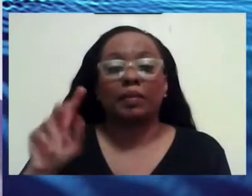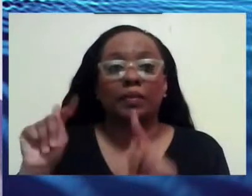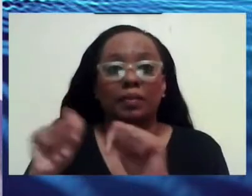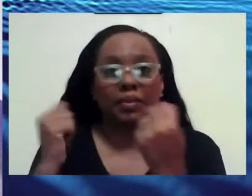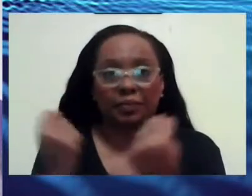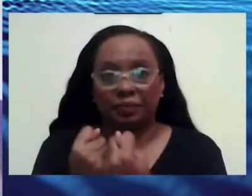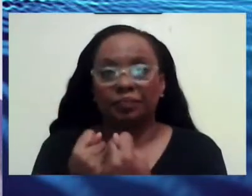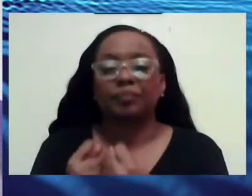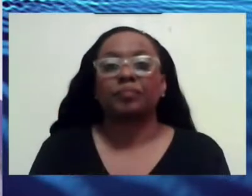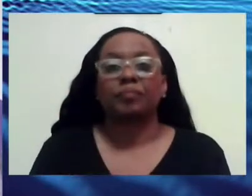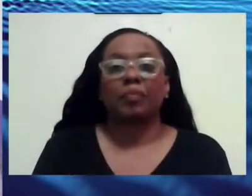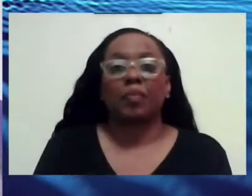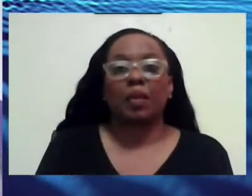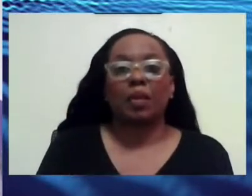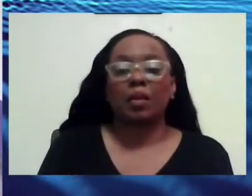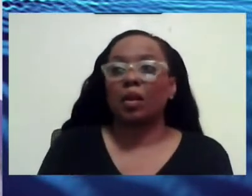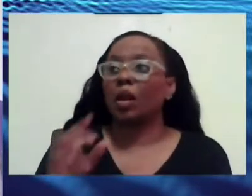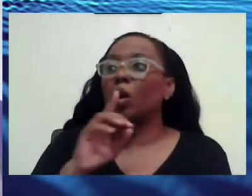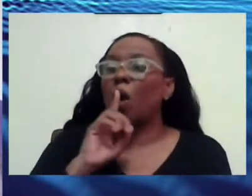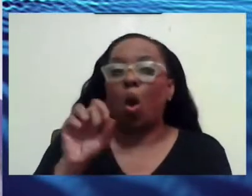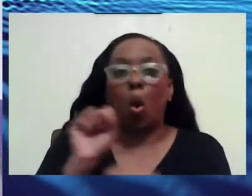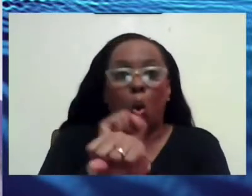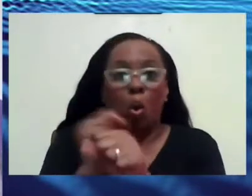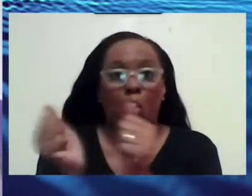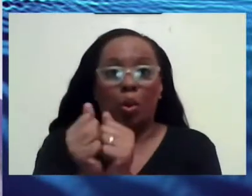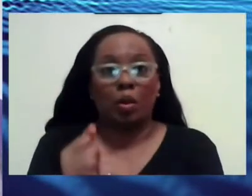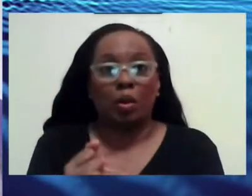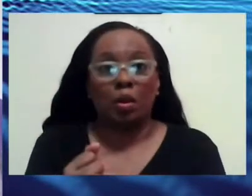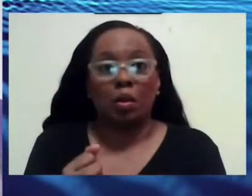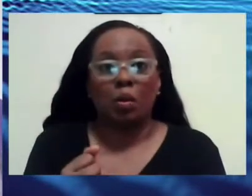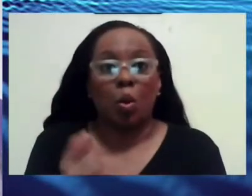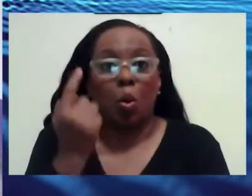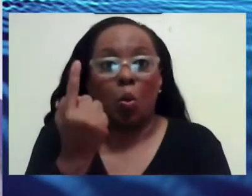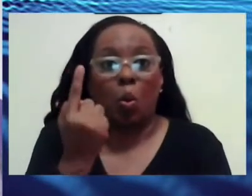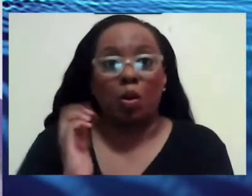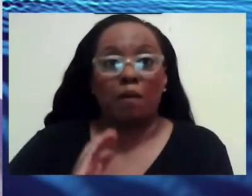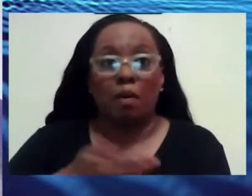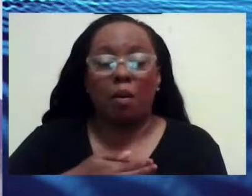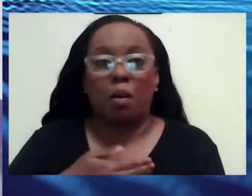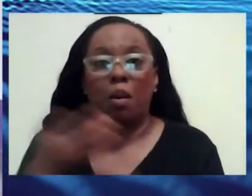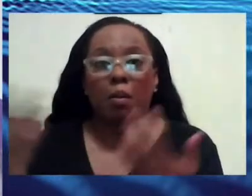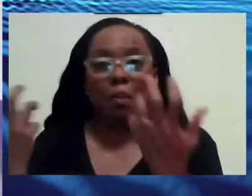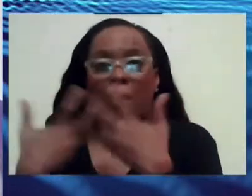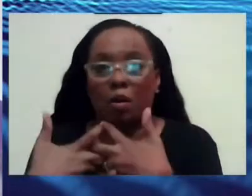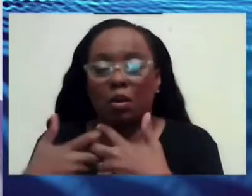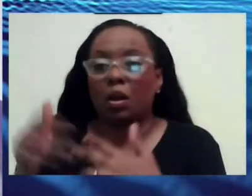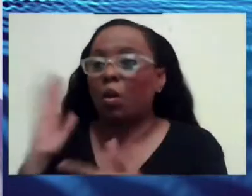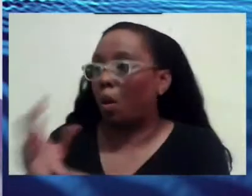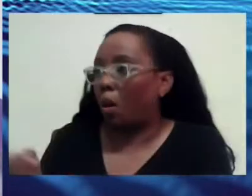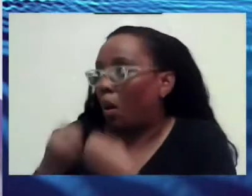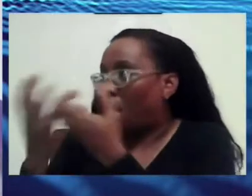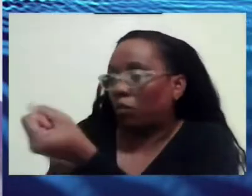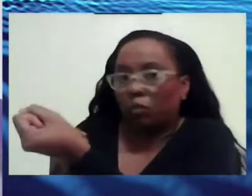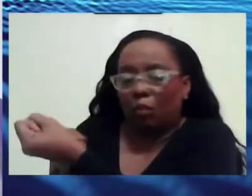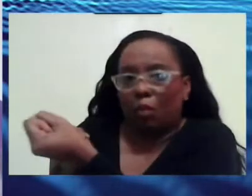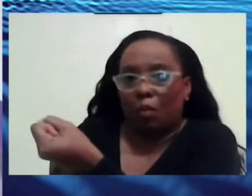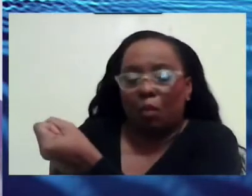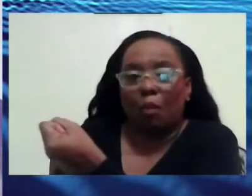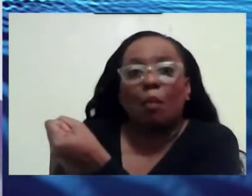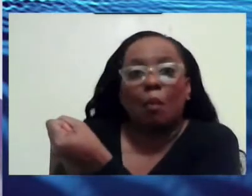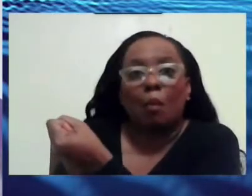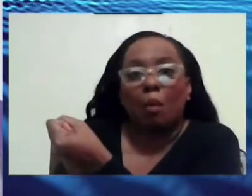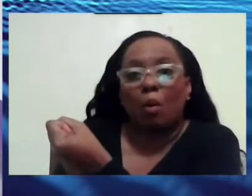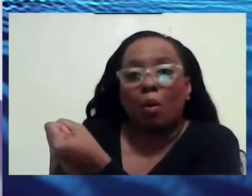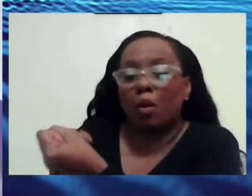System, one of our very close partners, and will provide support in the relief management operations at the national